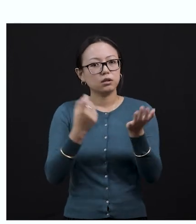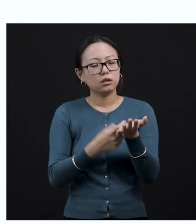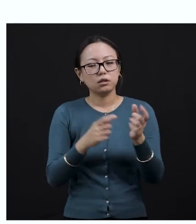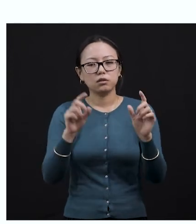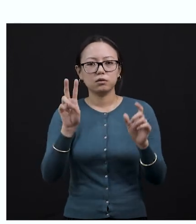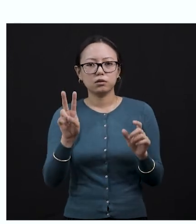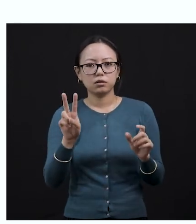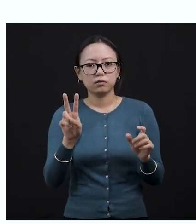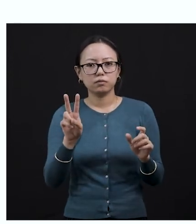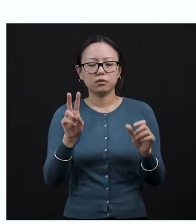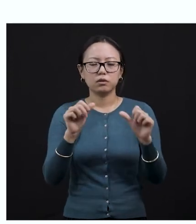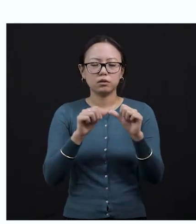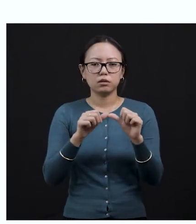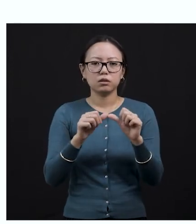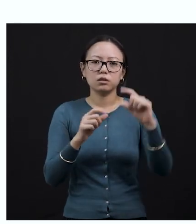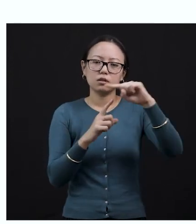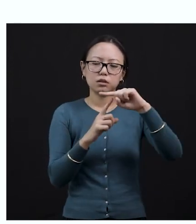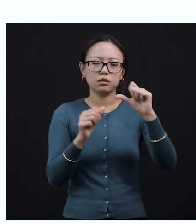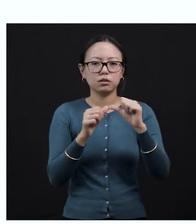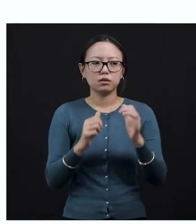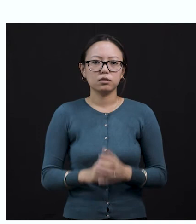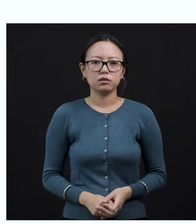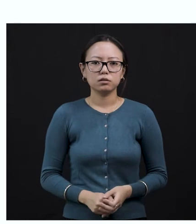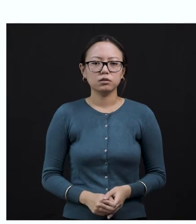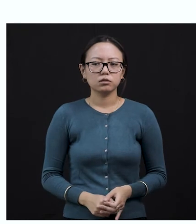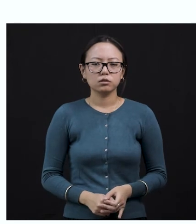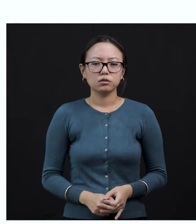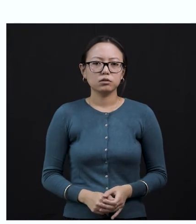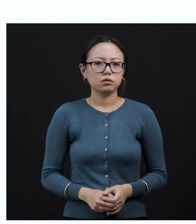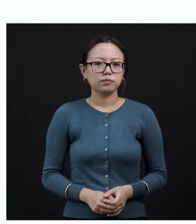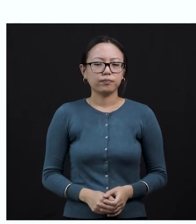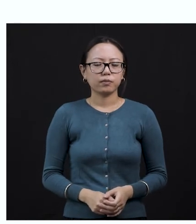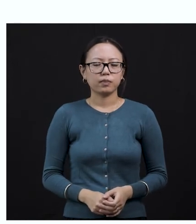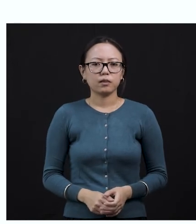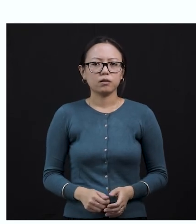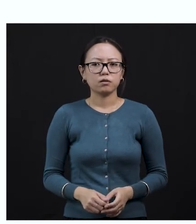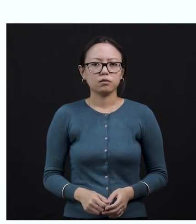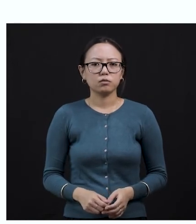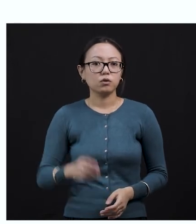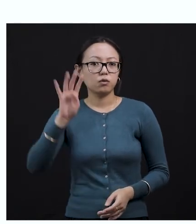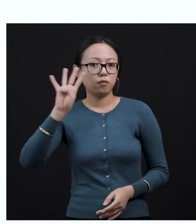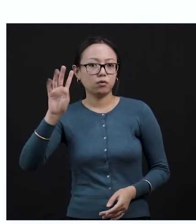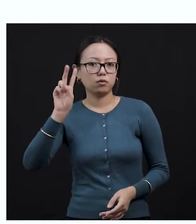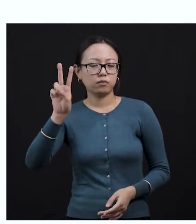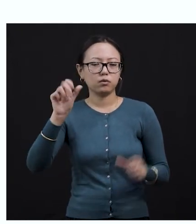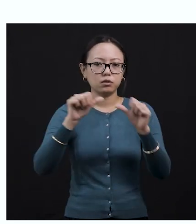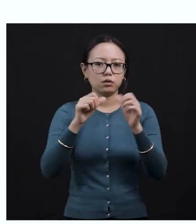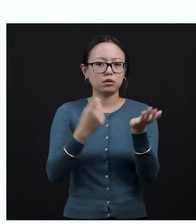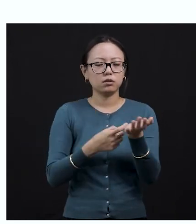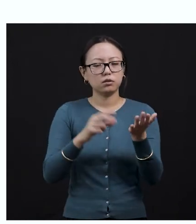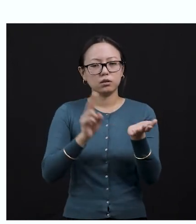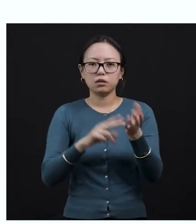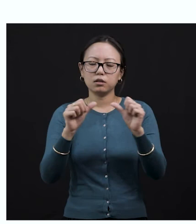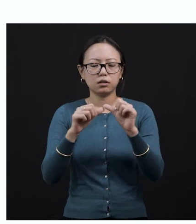language, and they also had different varnas, that was different classes in a society. Then